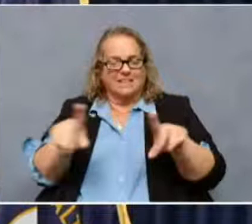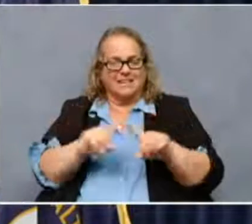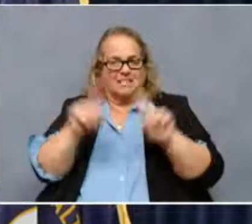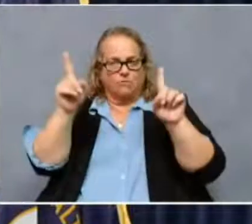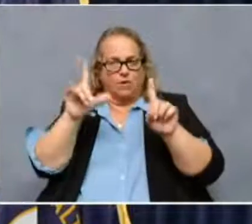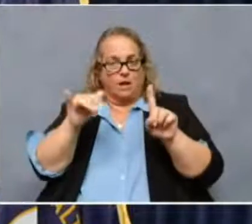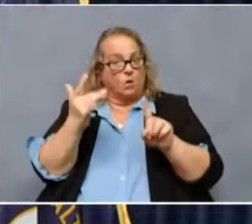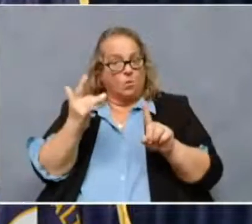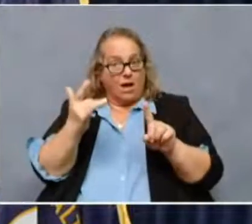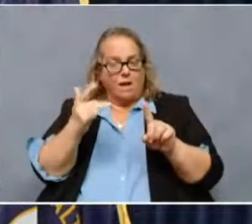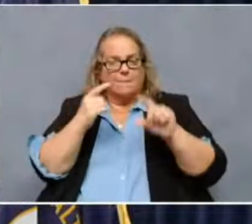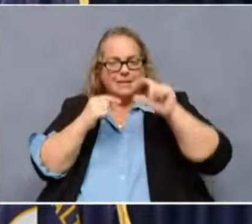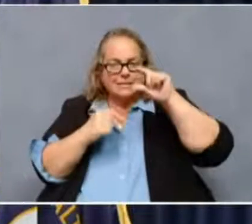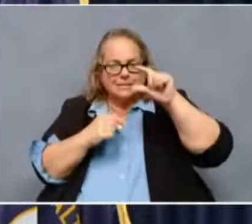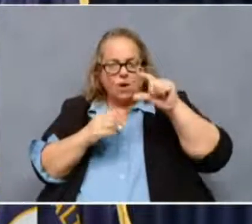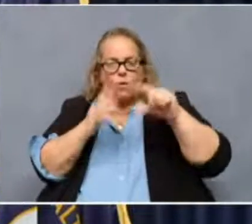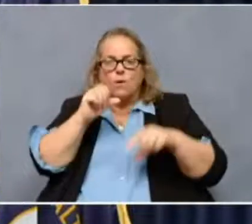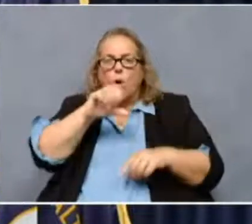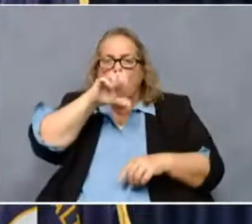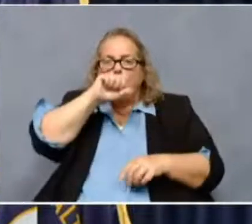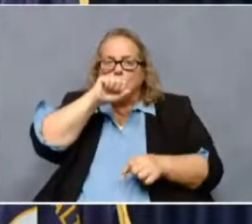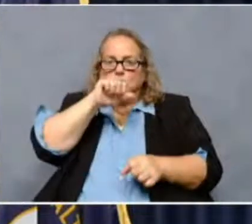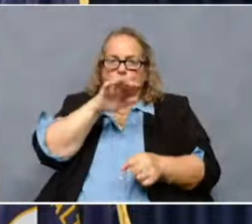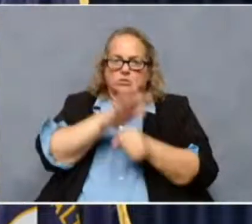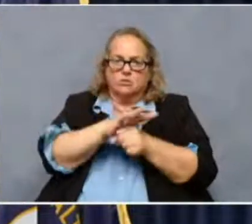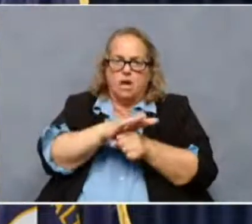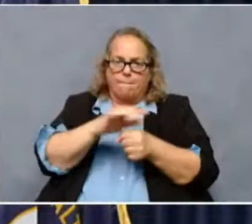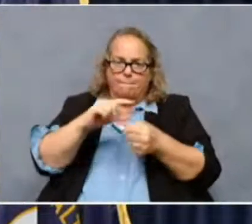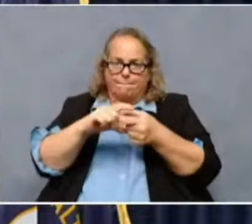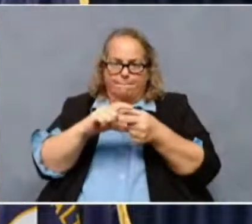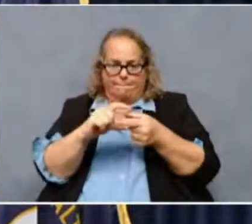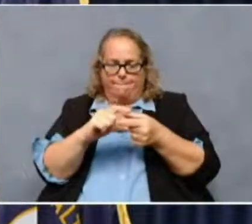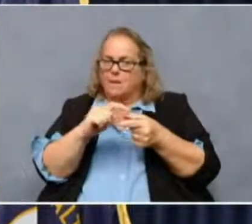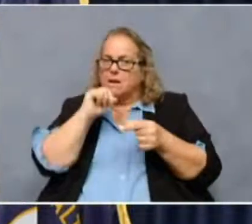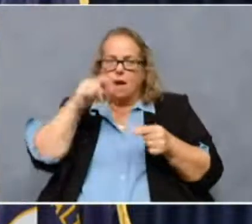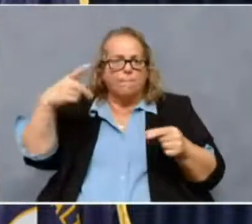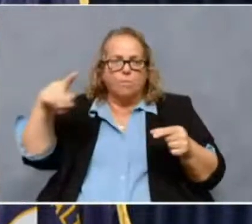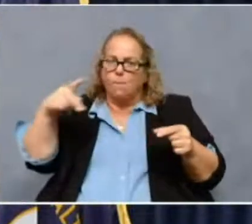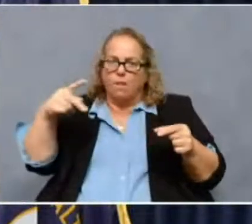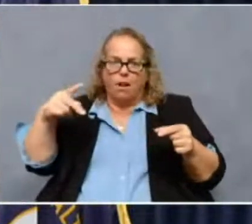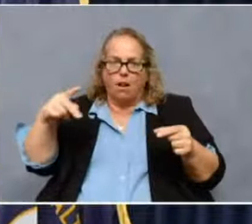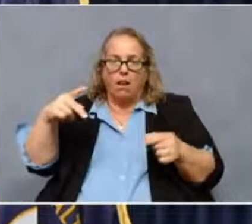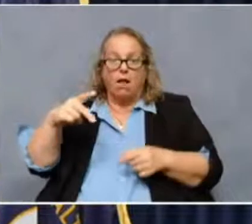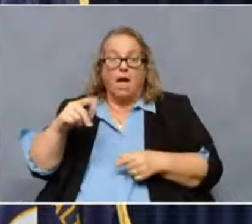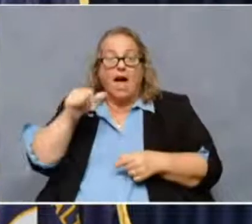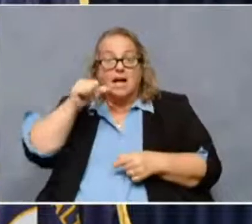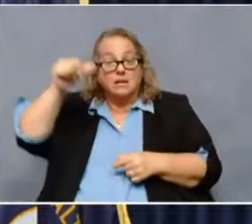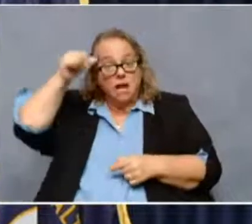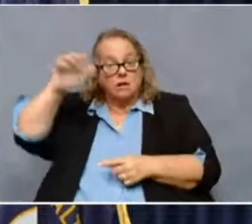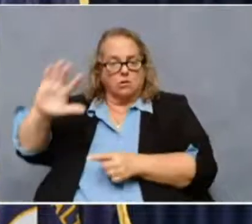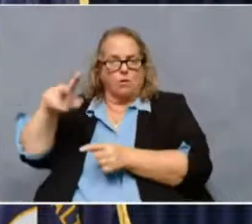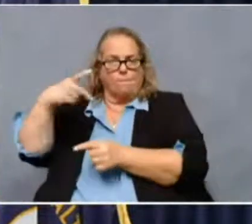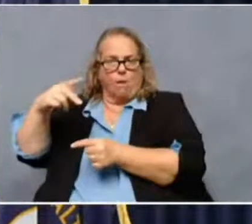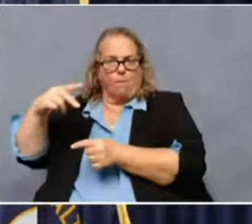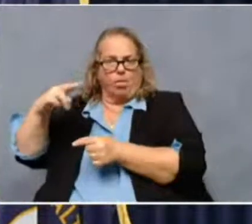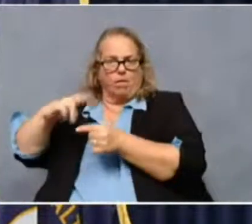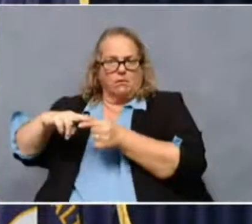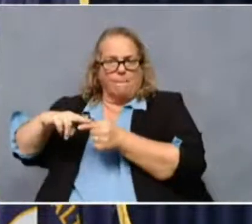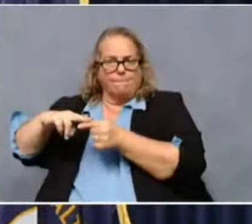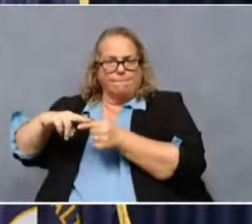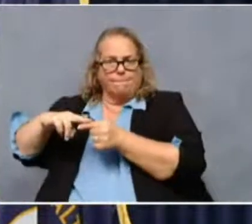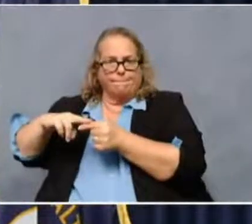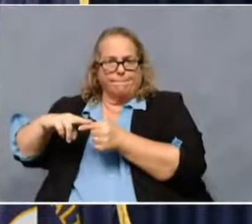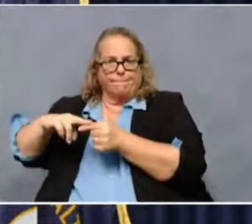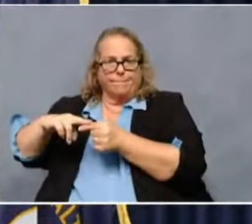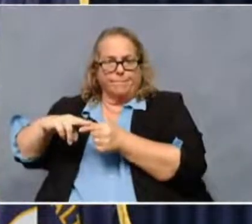orange top as opposed to the purple top. And it even comes with its own equipment. I think they're even going